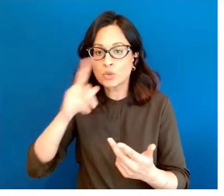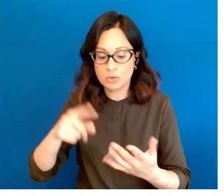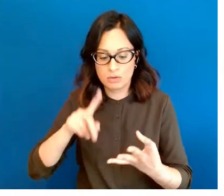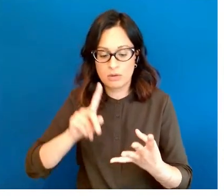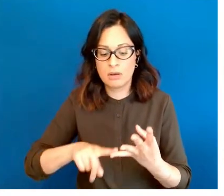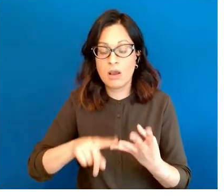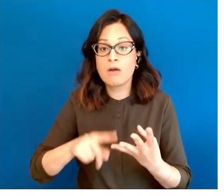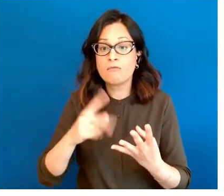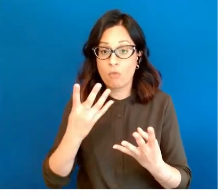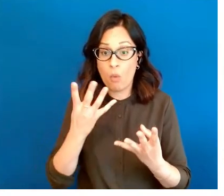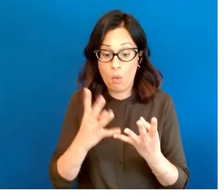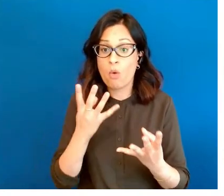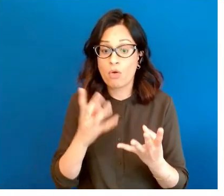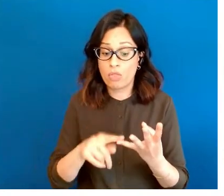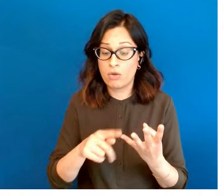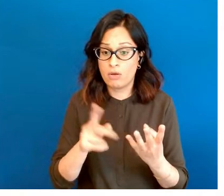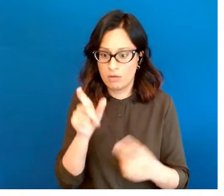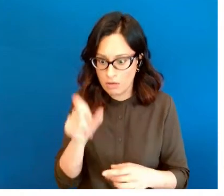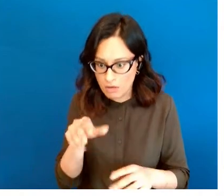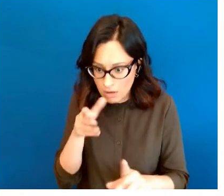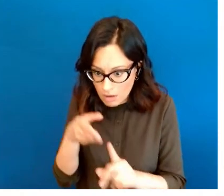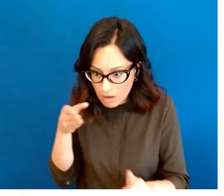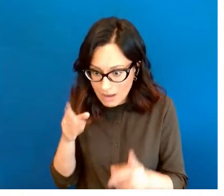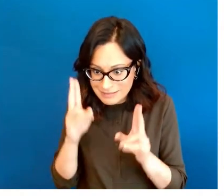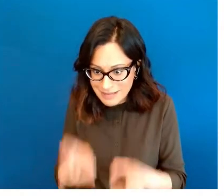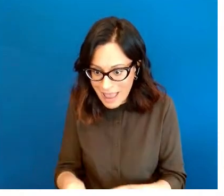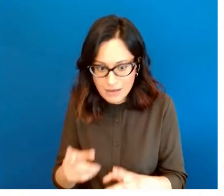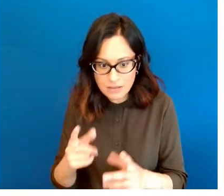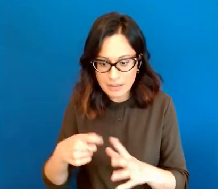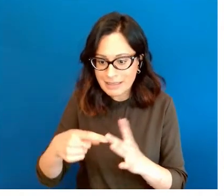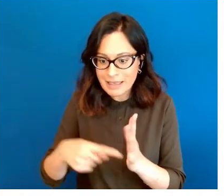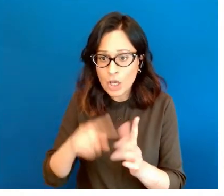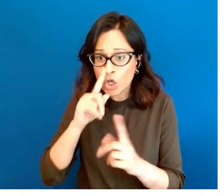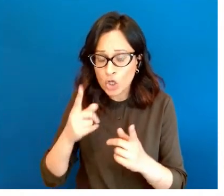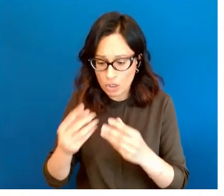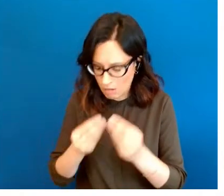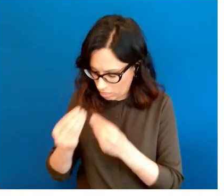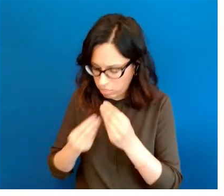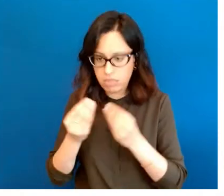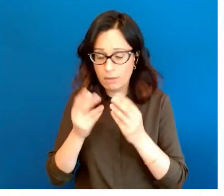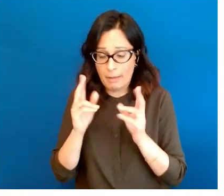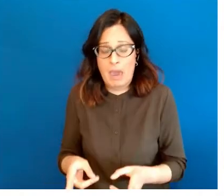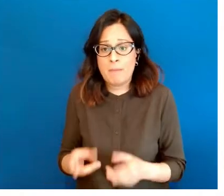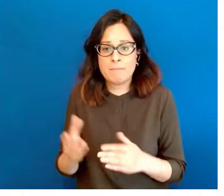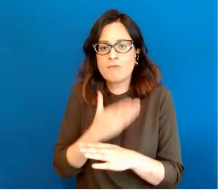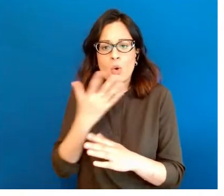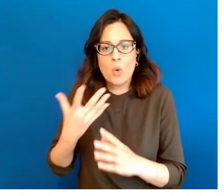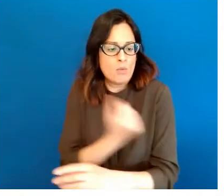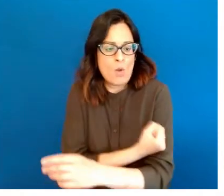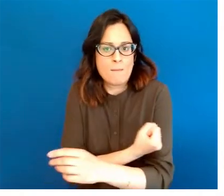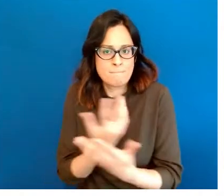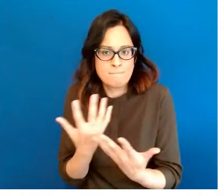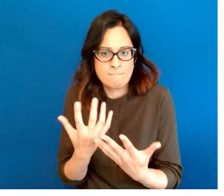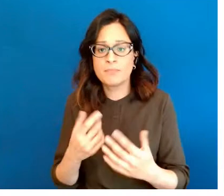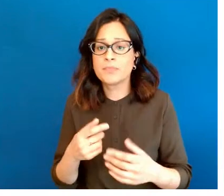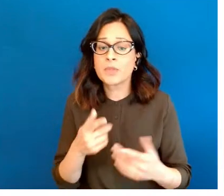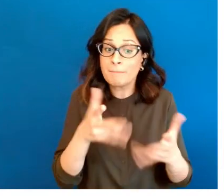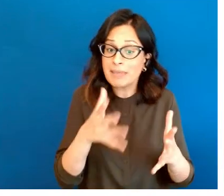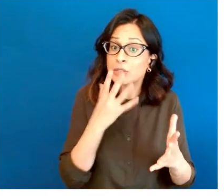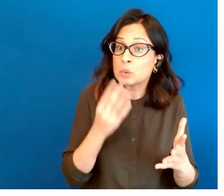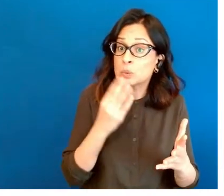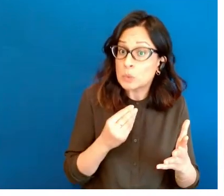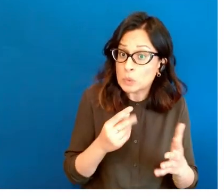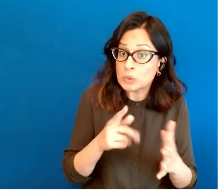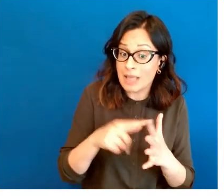kit. The assumption was that they couldn't assemble the adrenaline pen. Of those that used adrenaline,